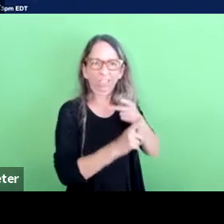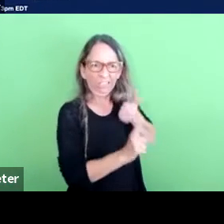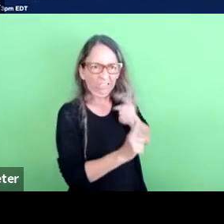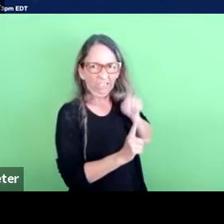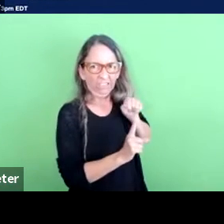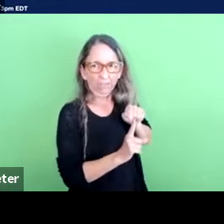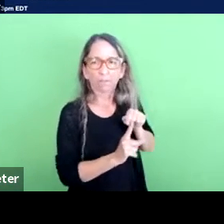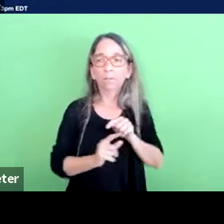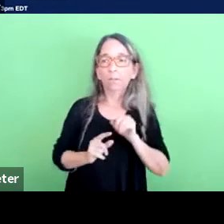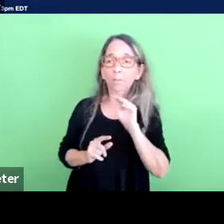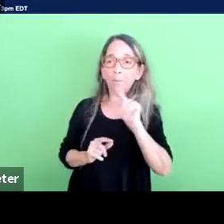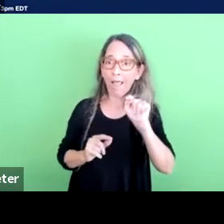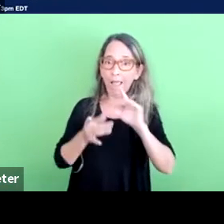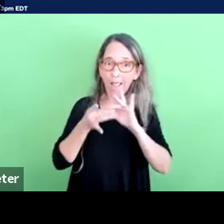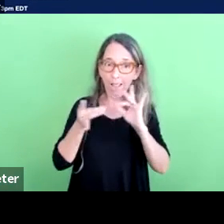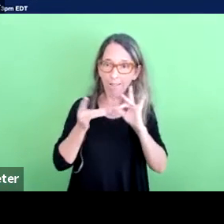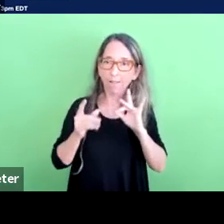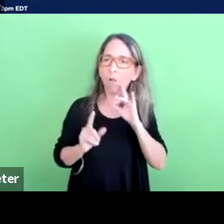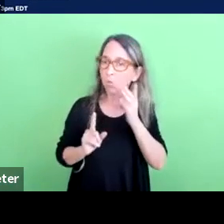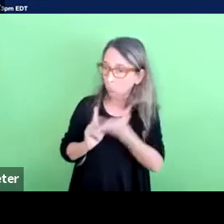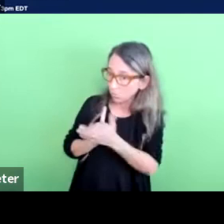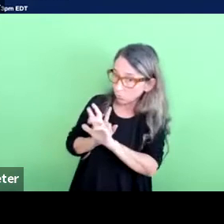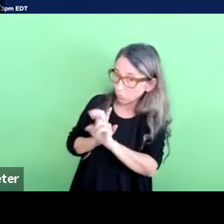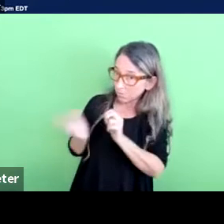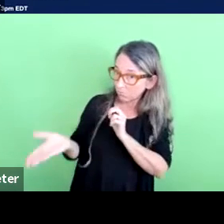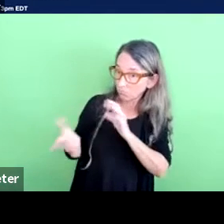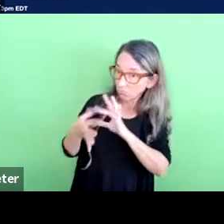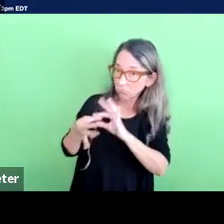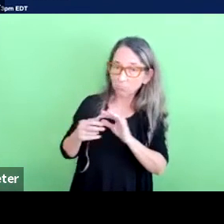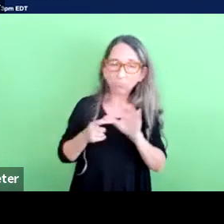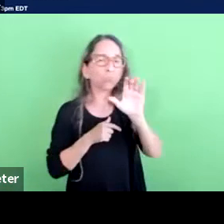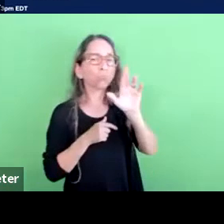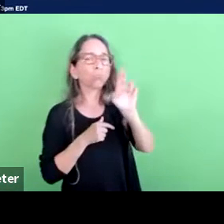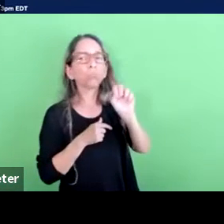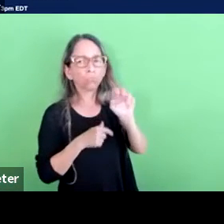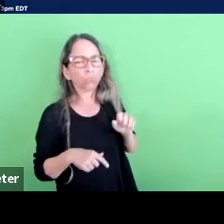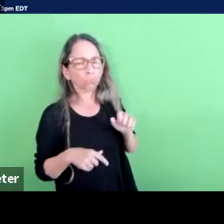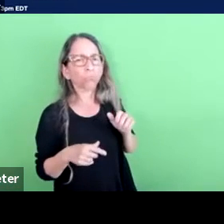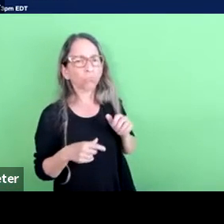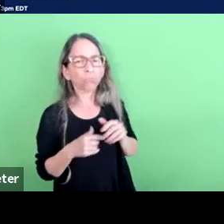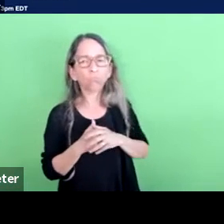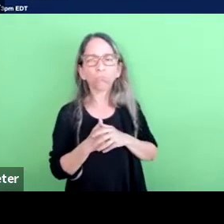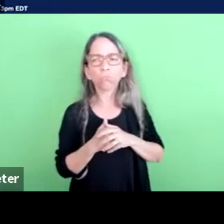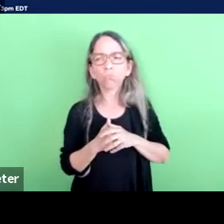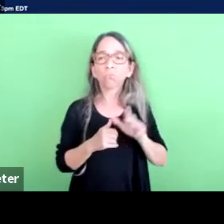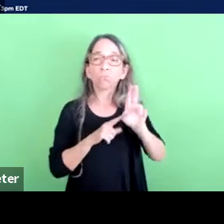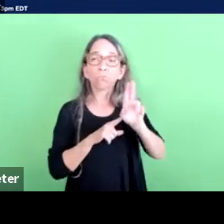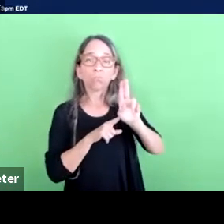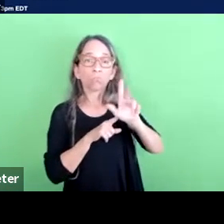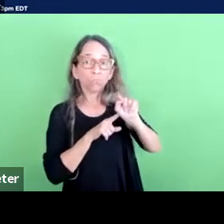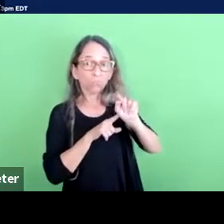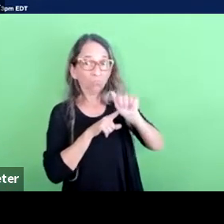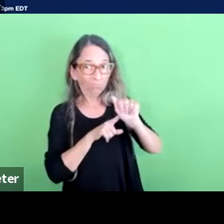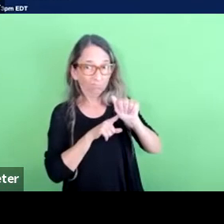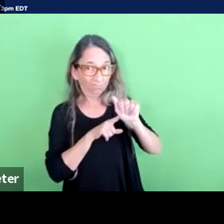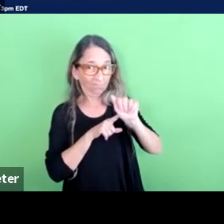or Matt and Erik. So Ultratec developed the caption telephone about 20 years ago. And